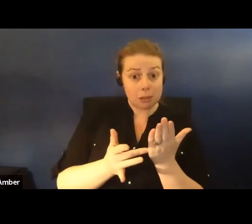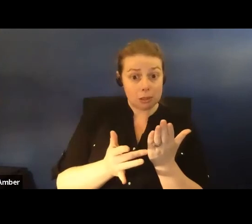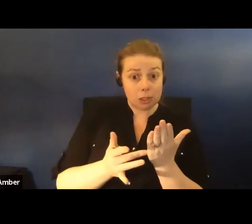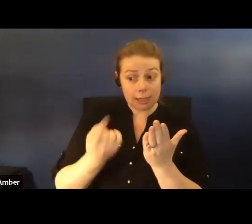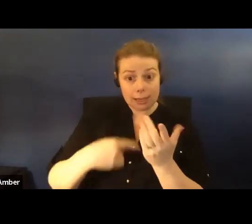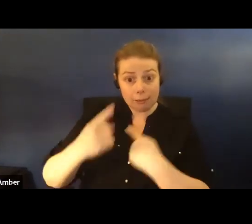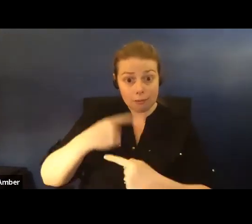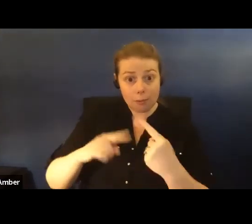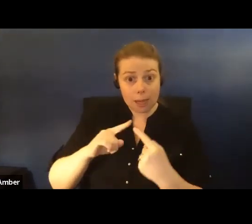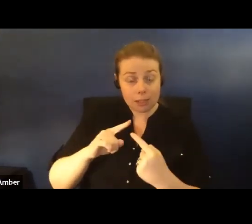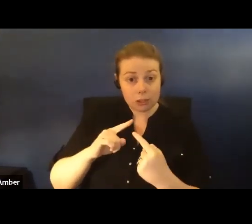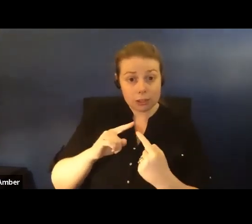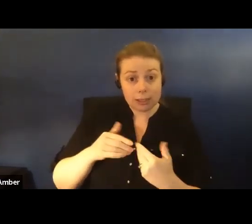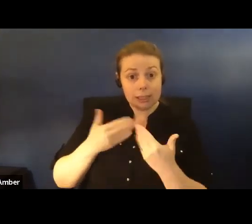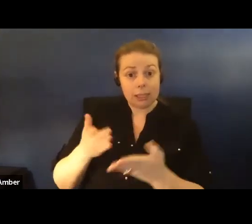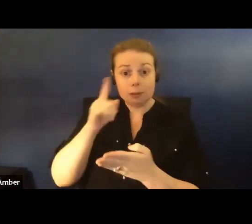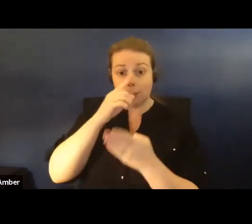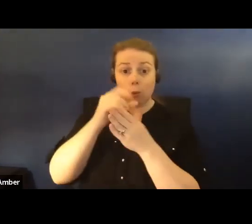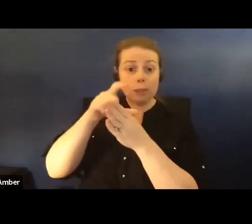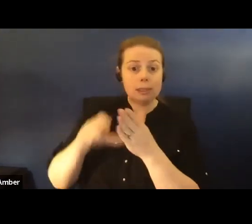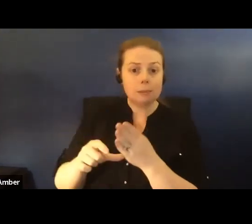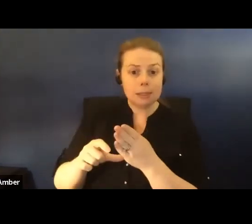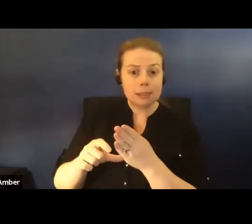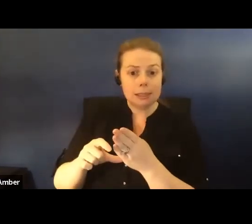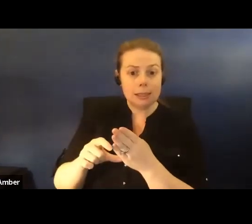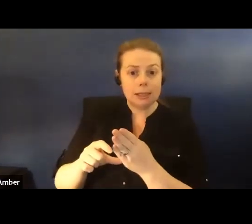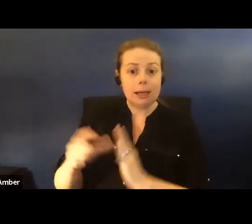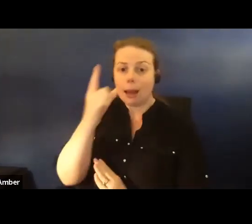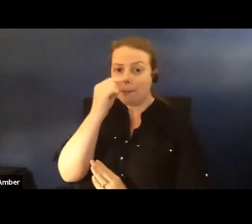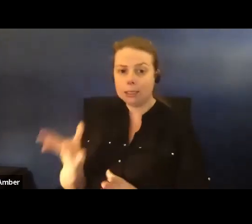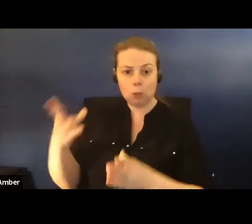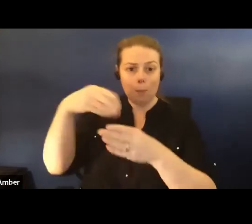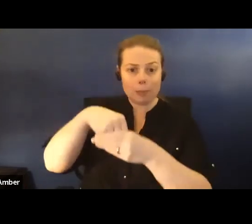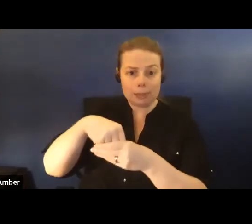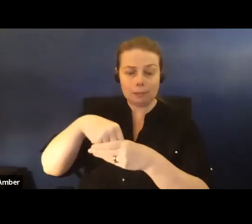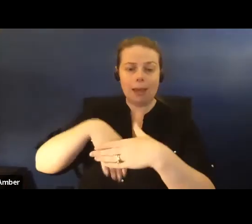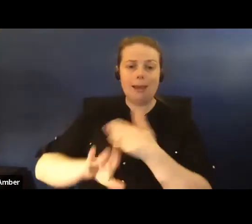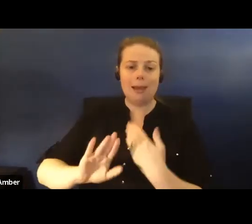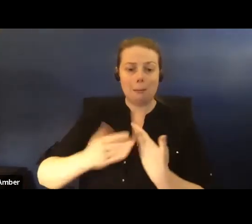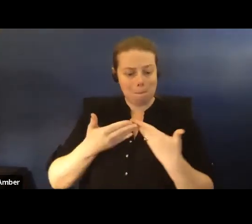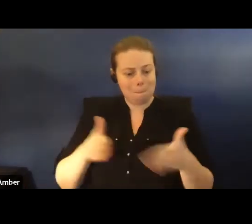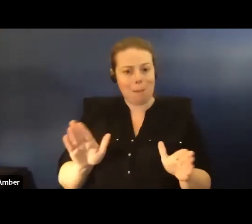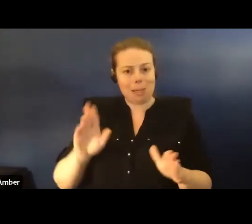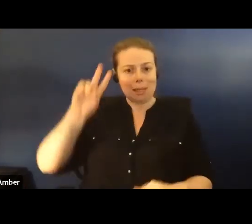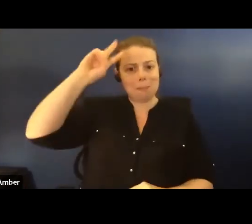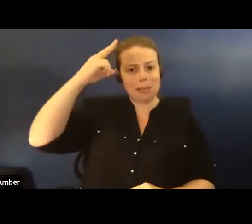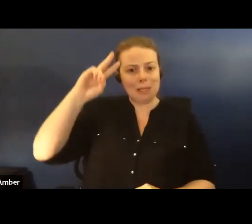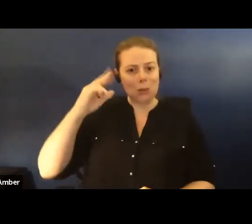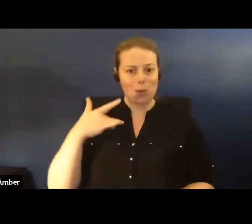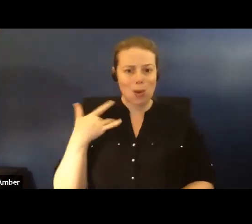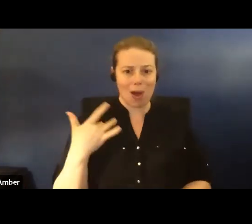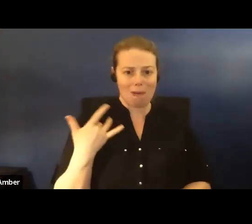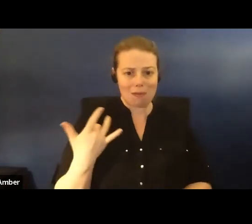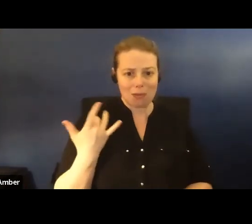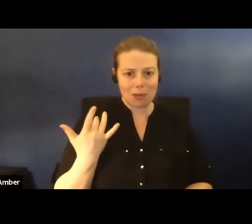in enabling people with disability to participate in public and political life and to be able to